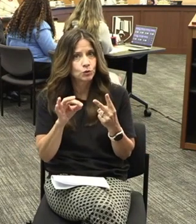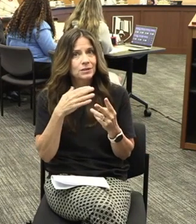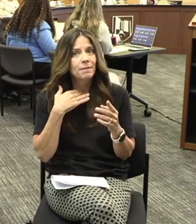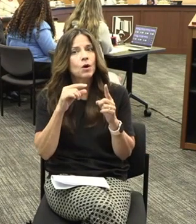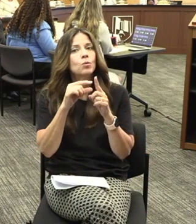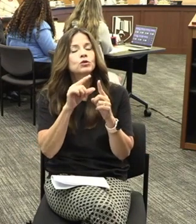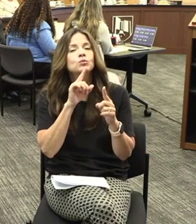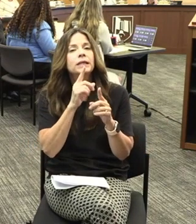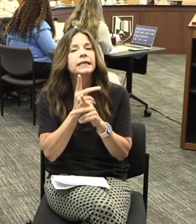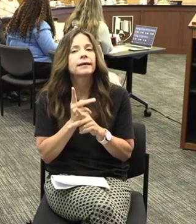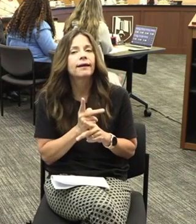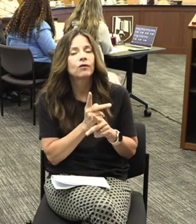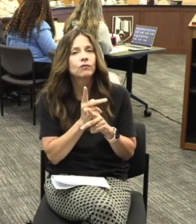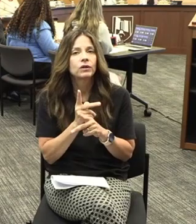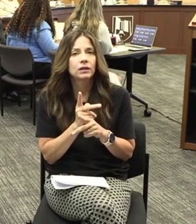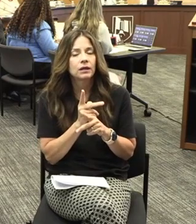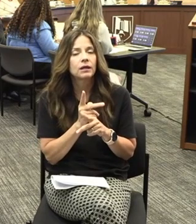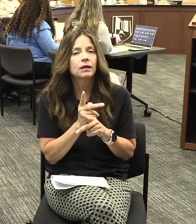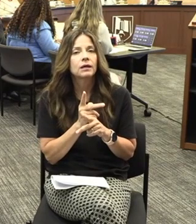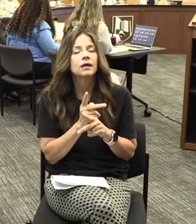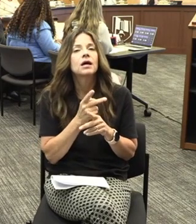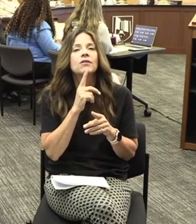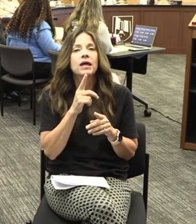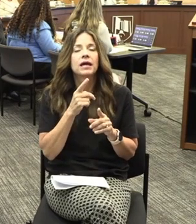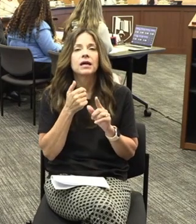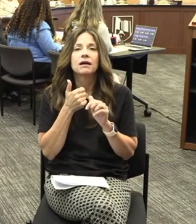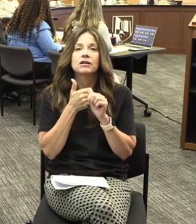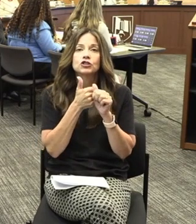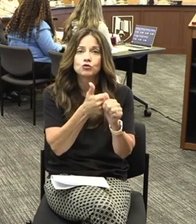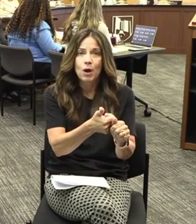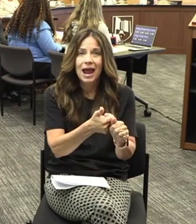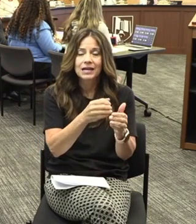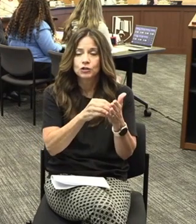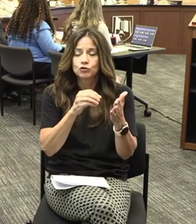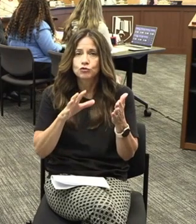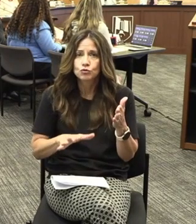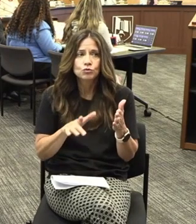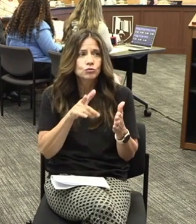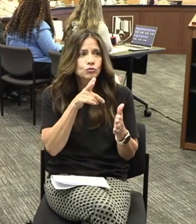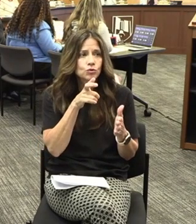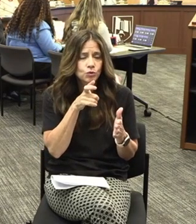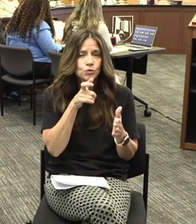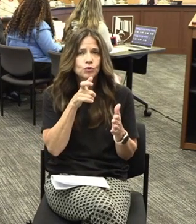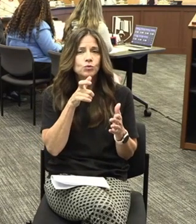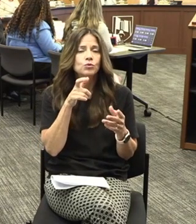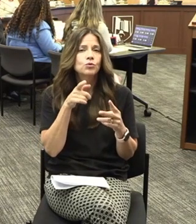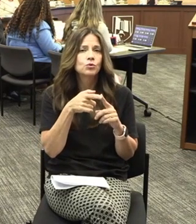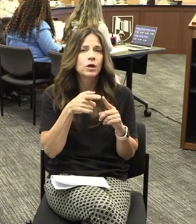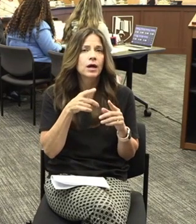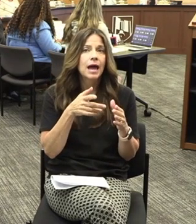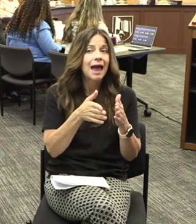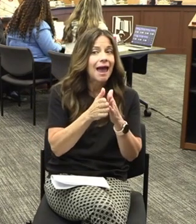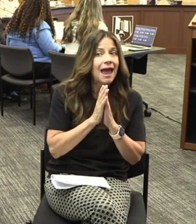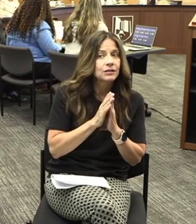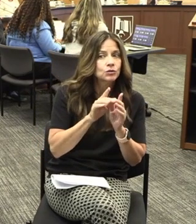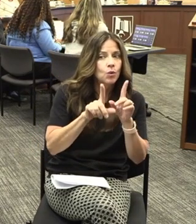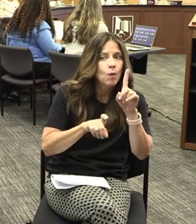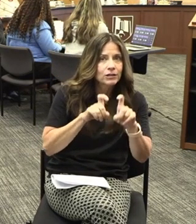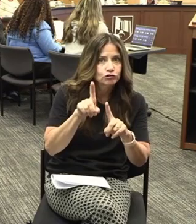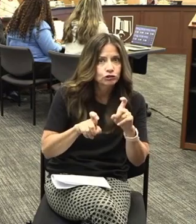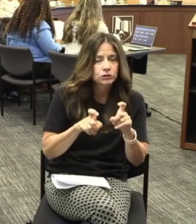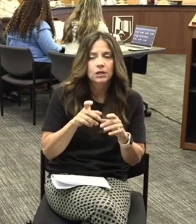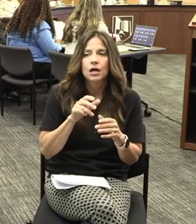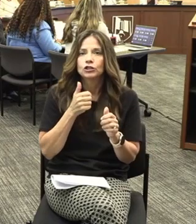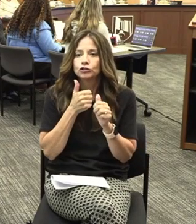there, is track students who inquire, track students who ask additional questions,